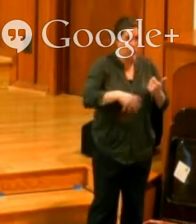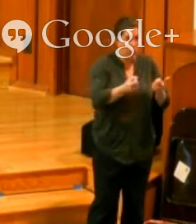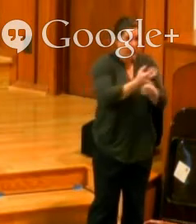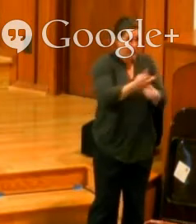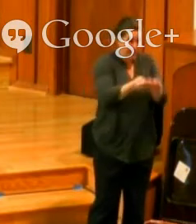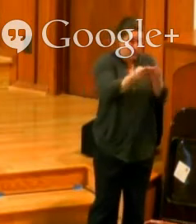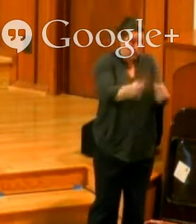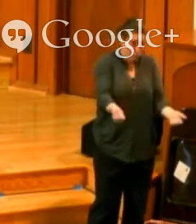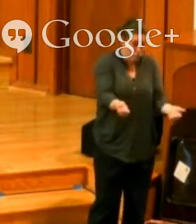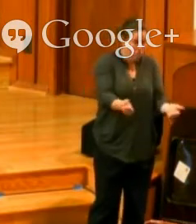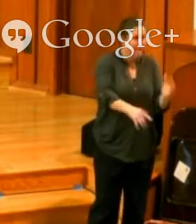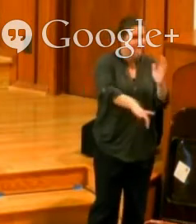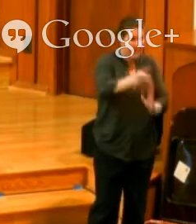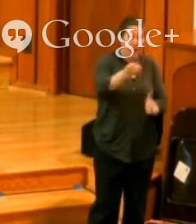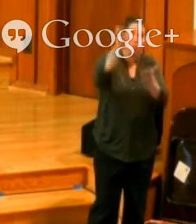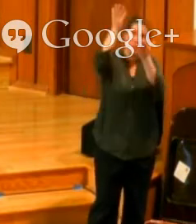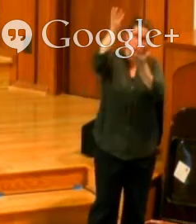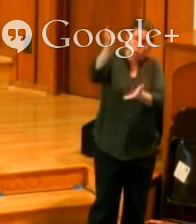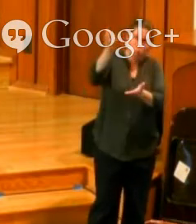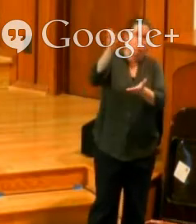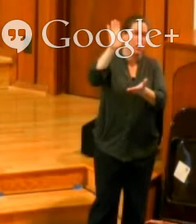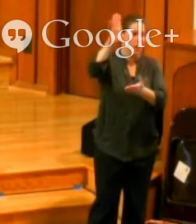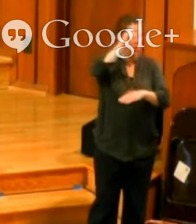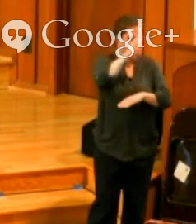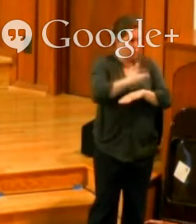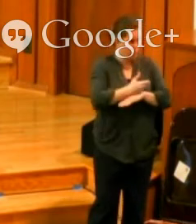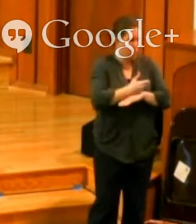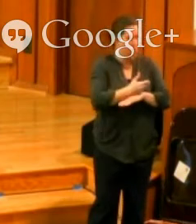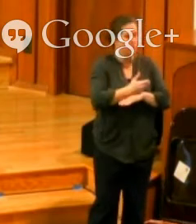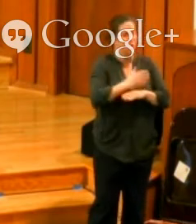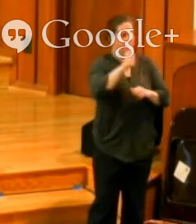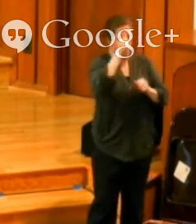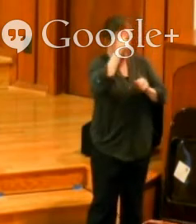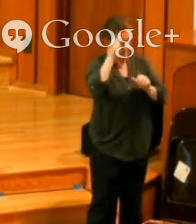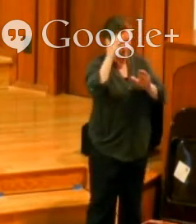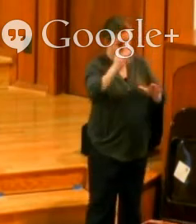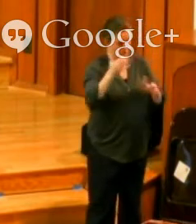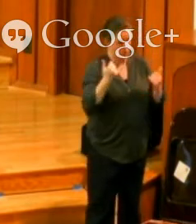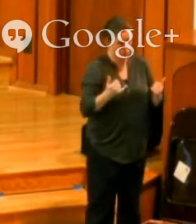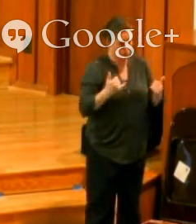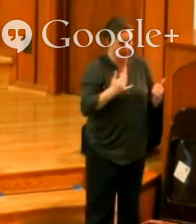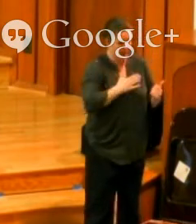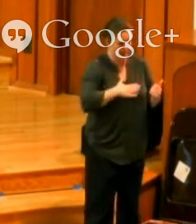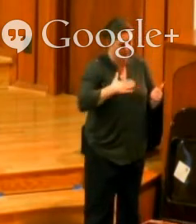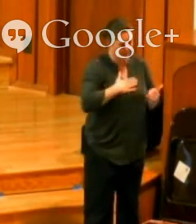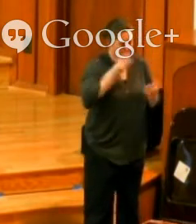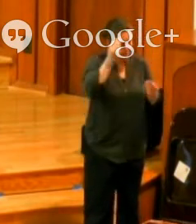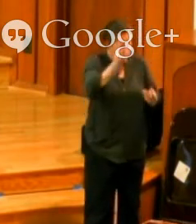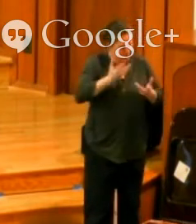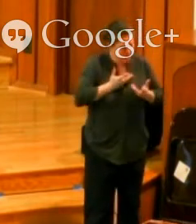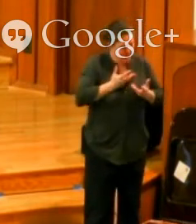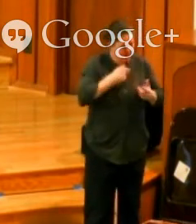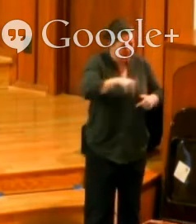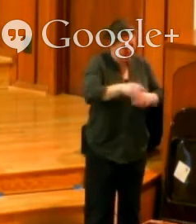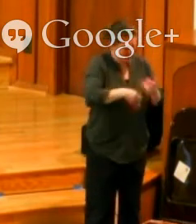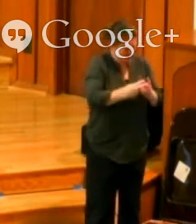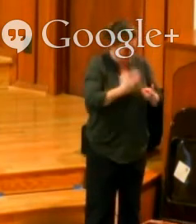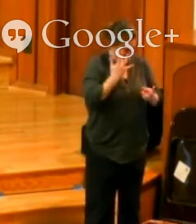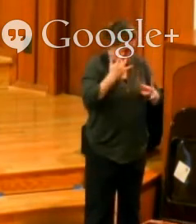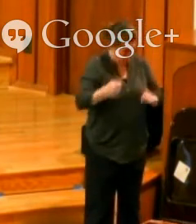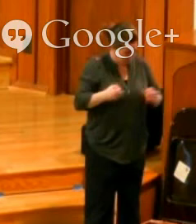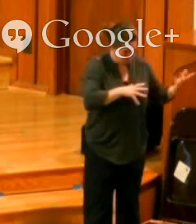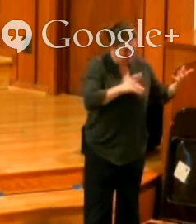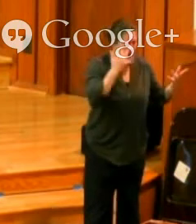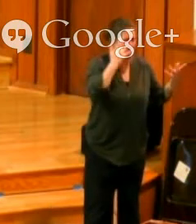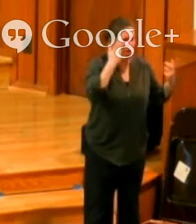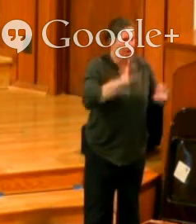and that is found in your Son. But Father, reveal to us today the intricate details and why the world is the way it is right now. And if